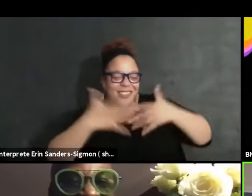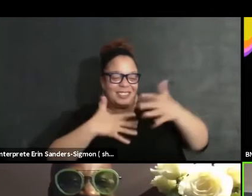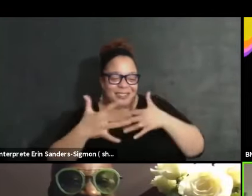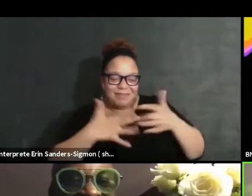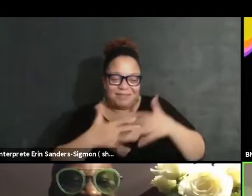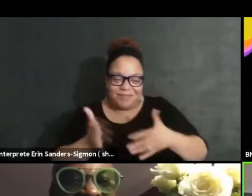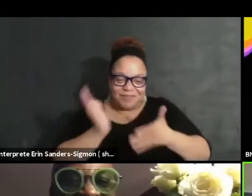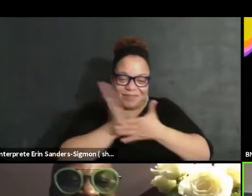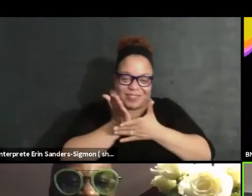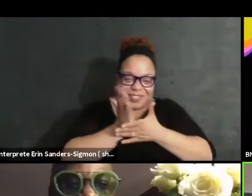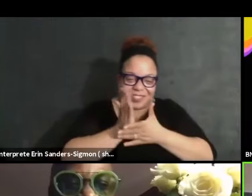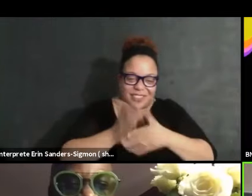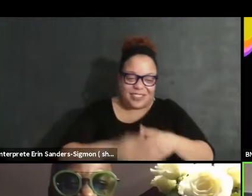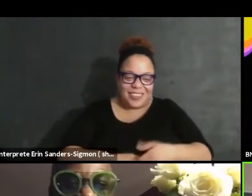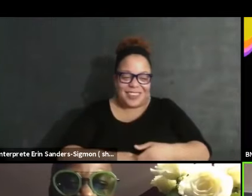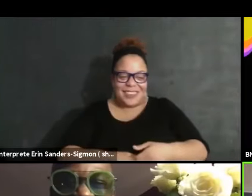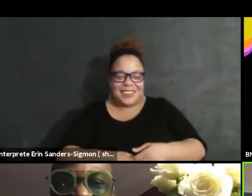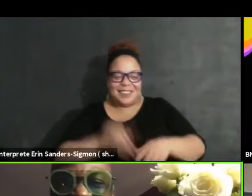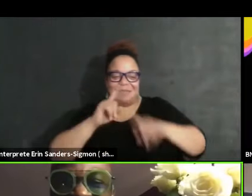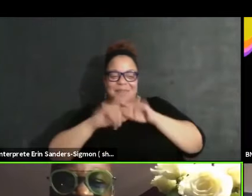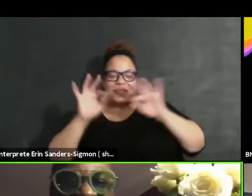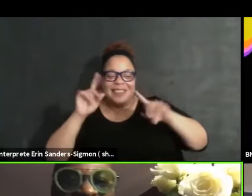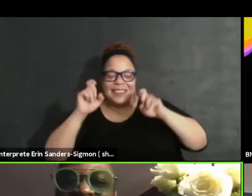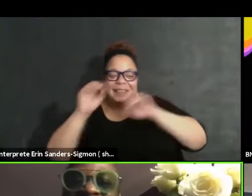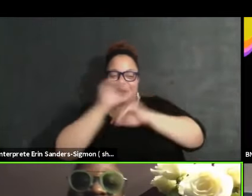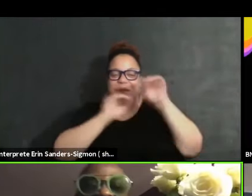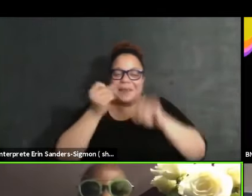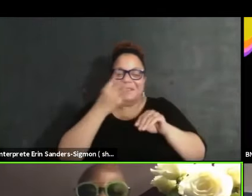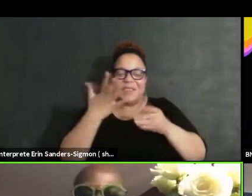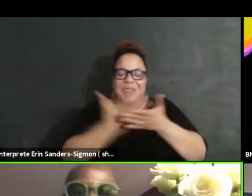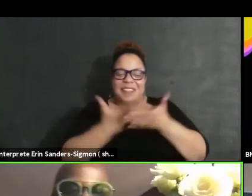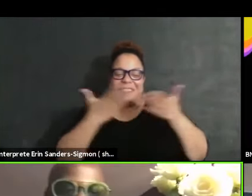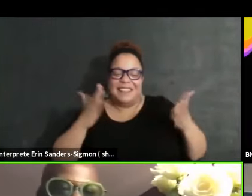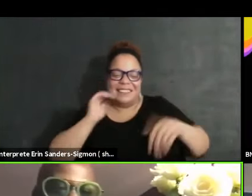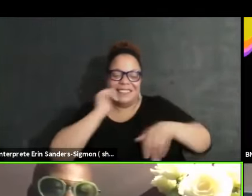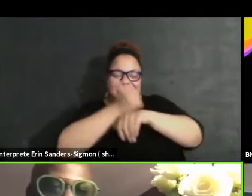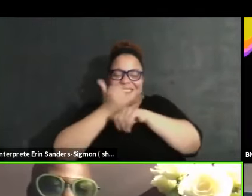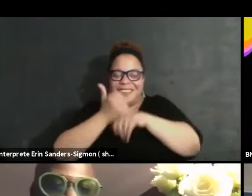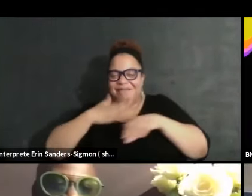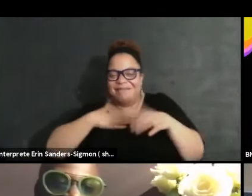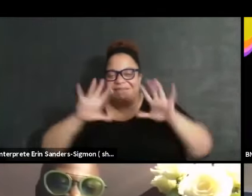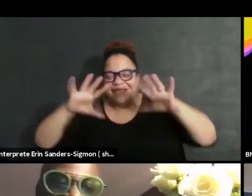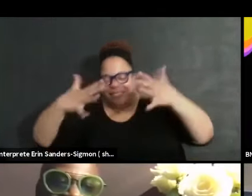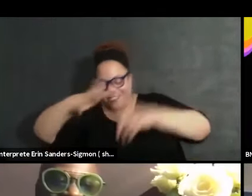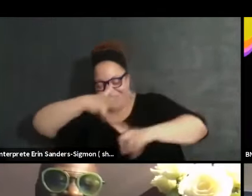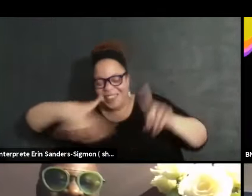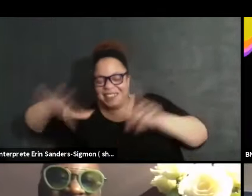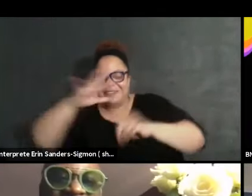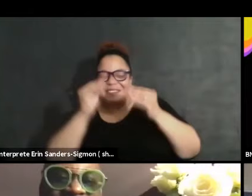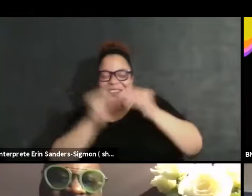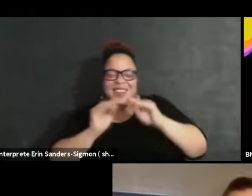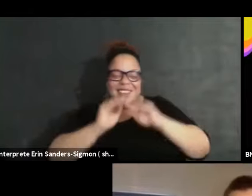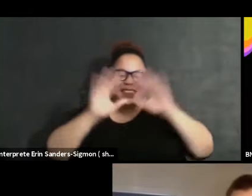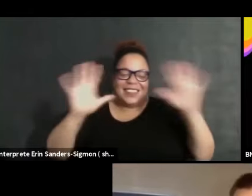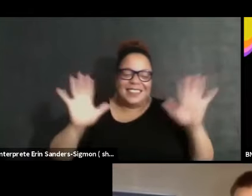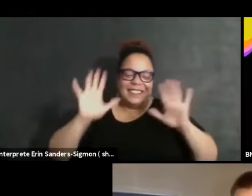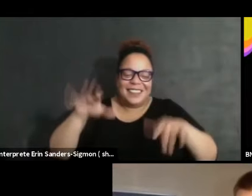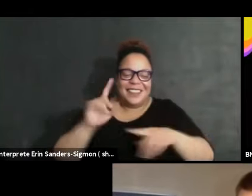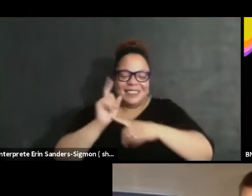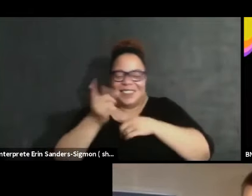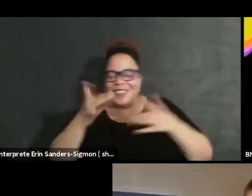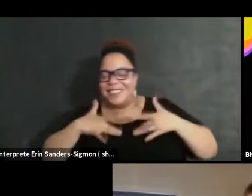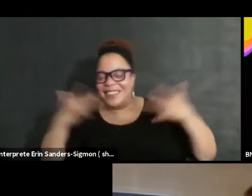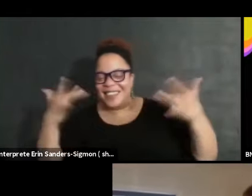a few things, but you know, my ambiance had to be right. You know how that what's goes. What's up, everybody? What's going